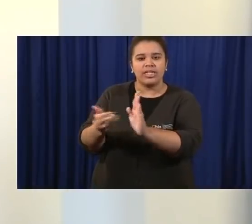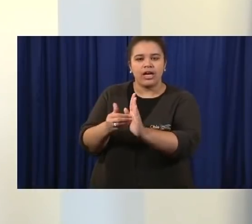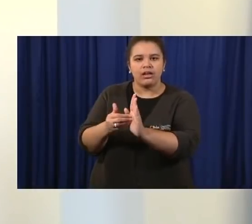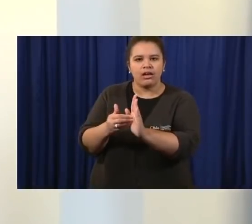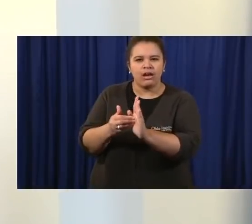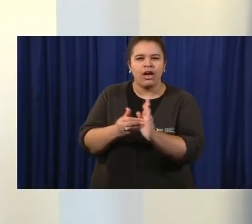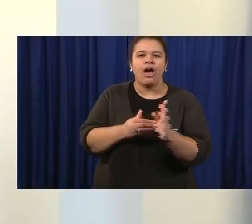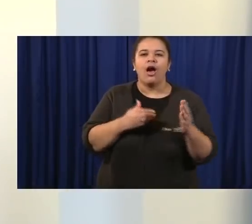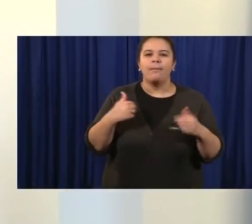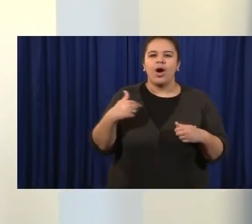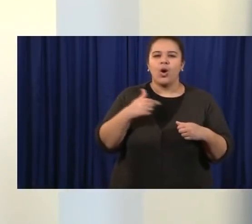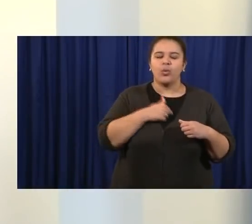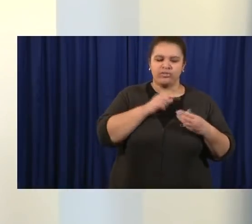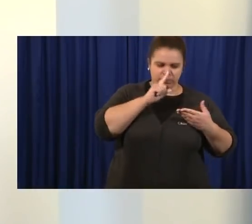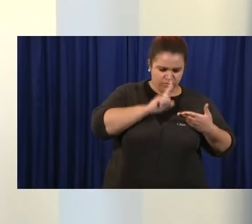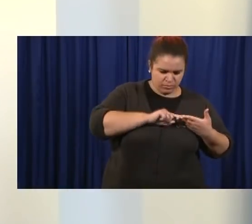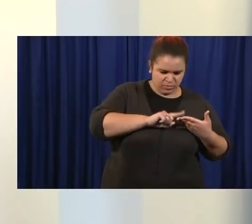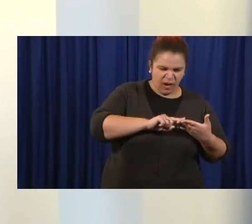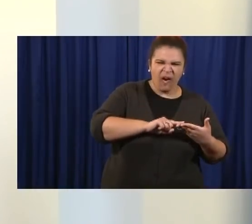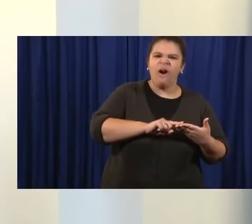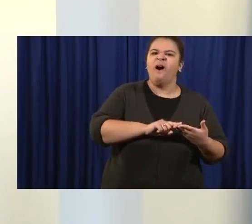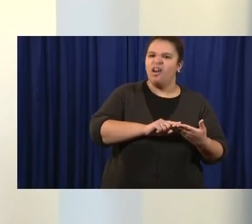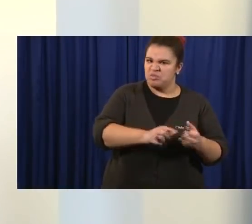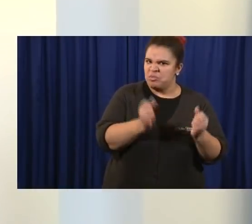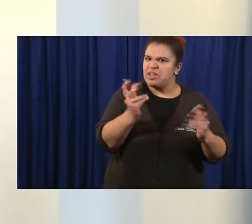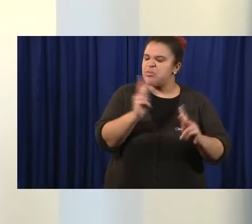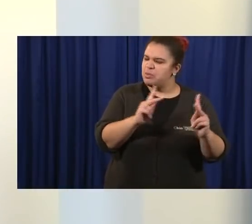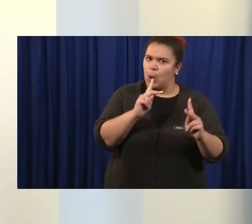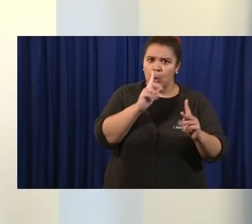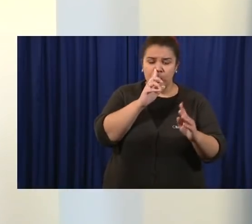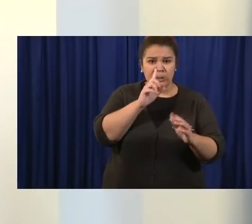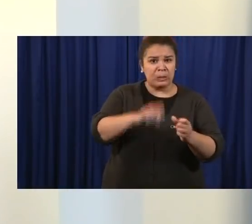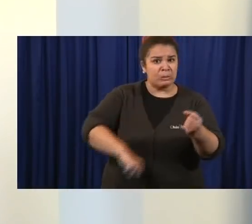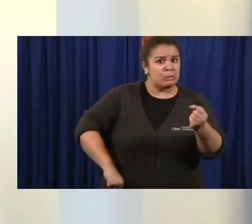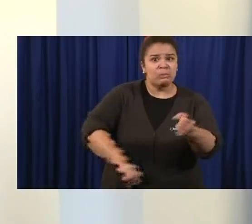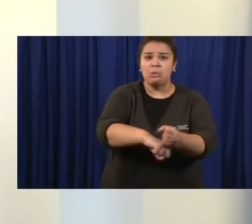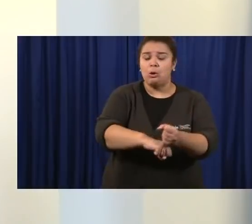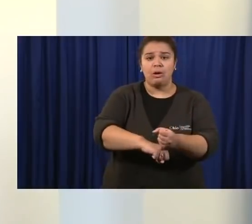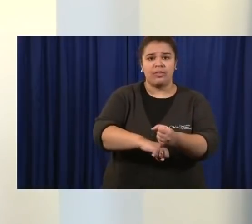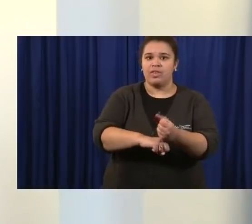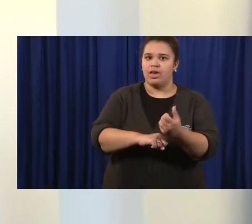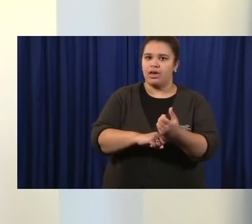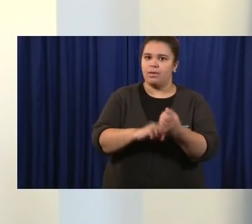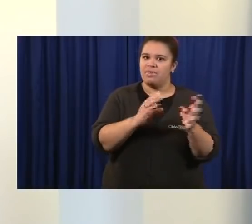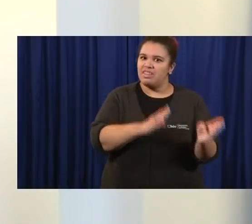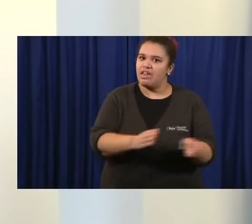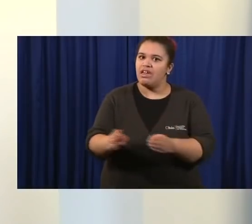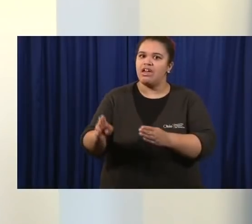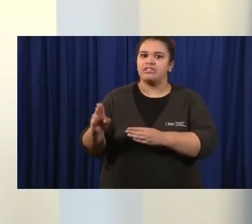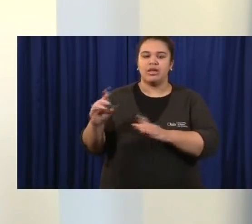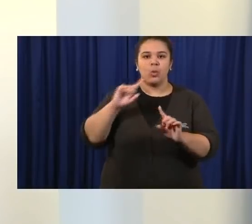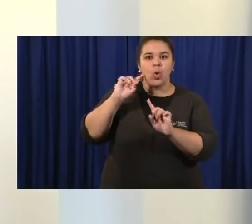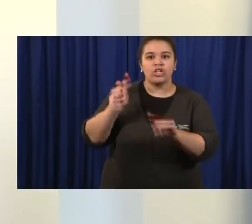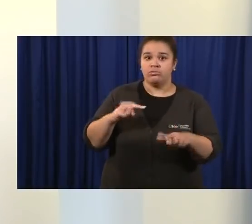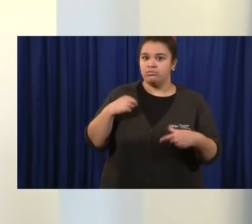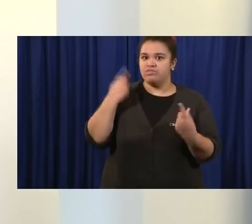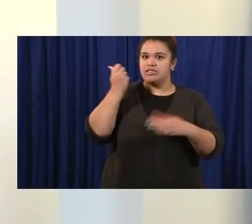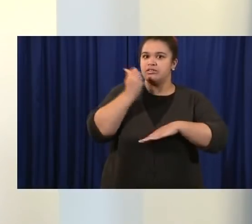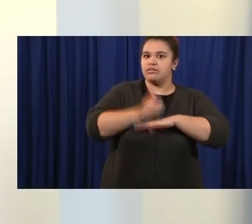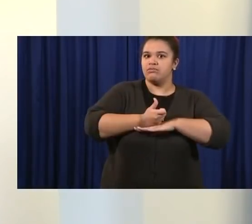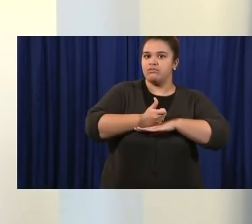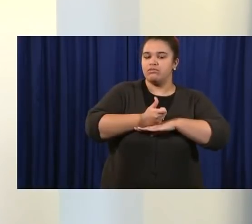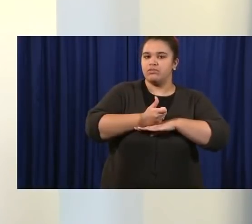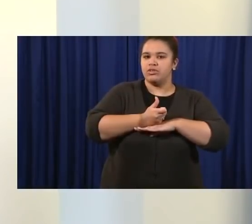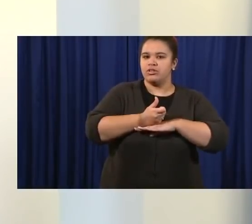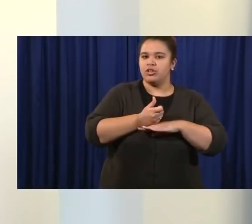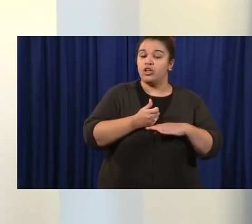have instituted and for the measures that have been taken. How do you reassure those people who support